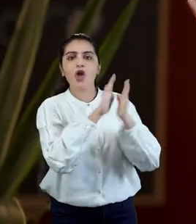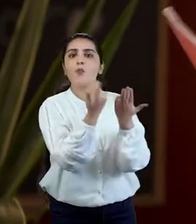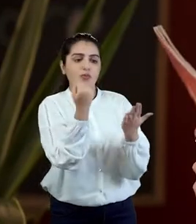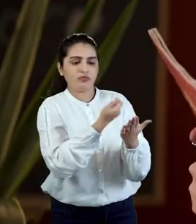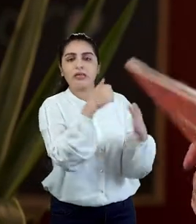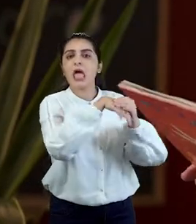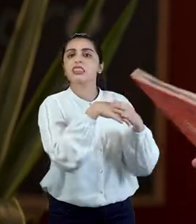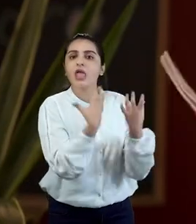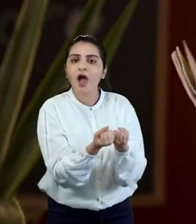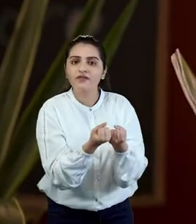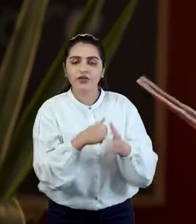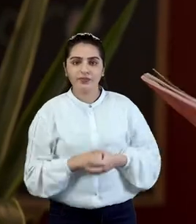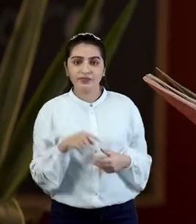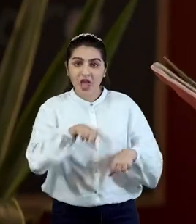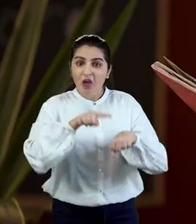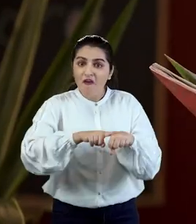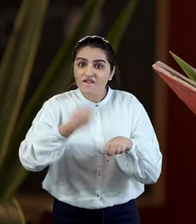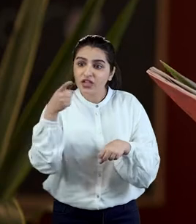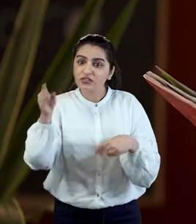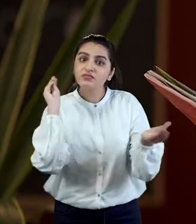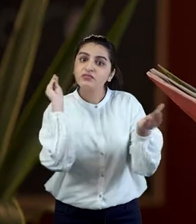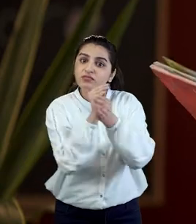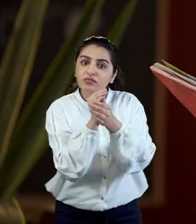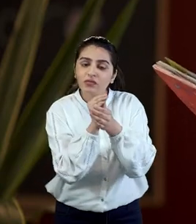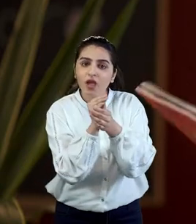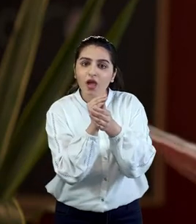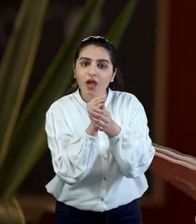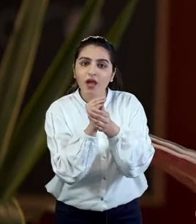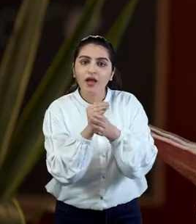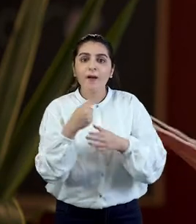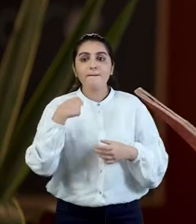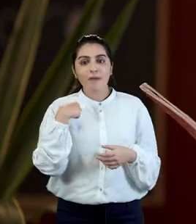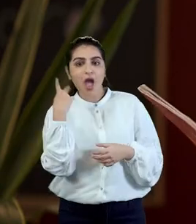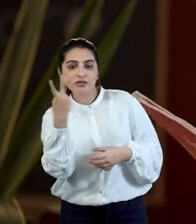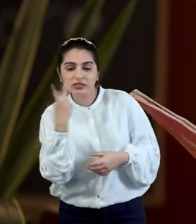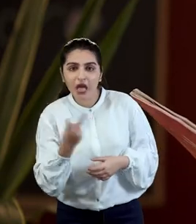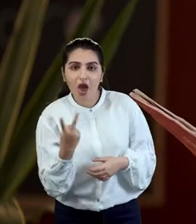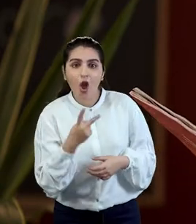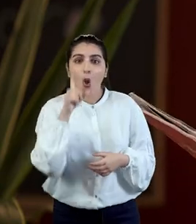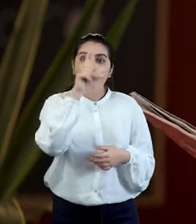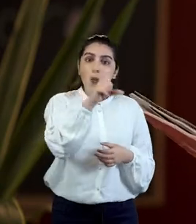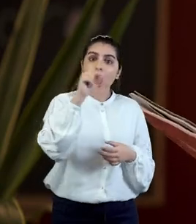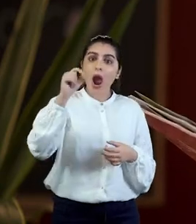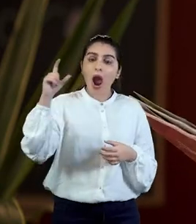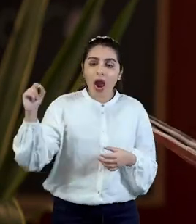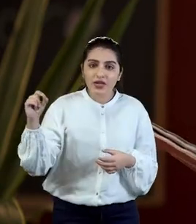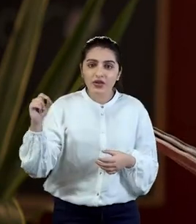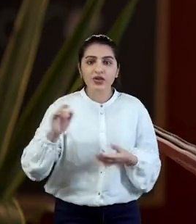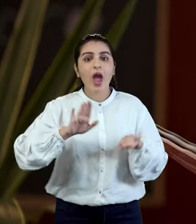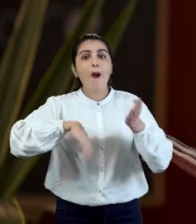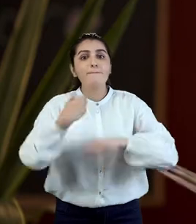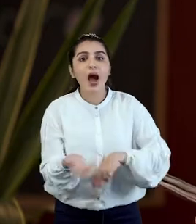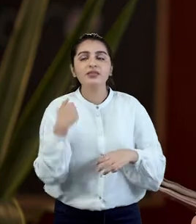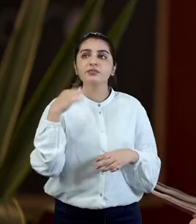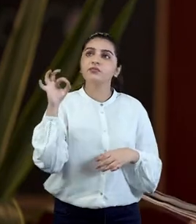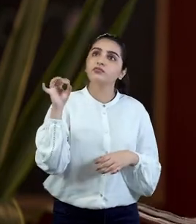likhi hui thi. "This is our first chance to escape," he said. "I shall count to 100 and then